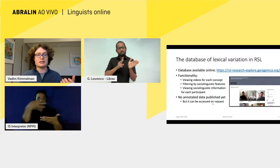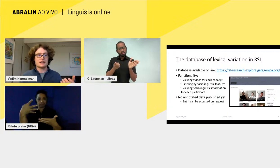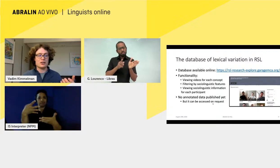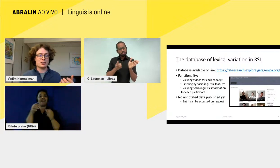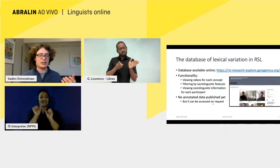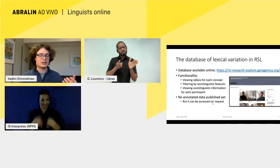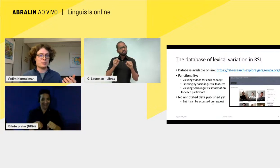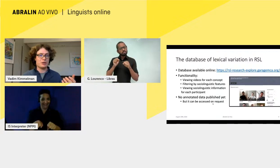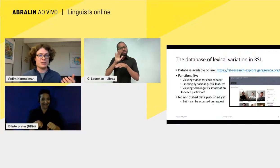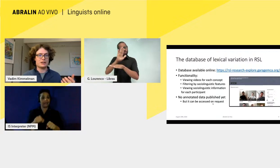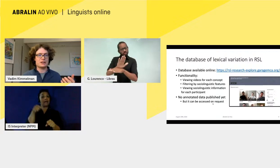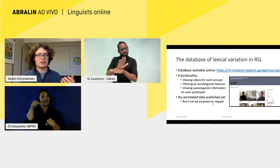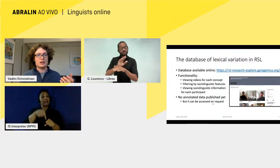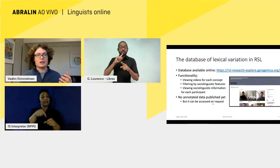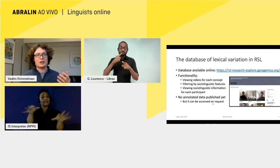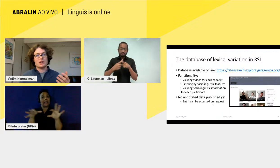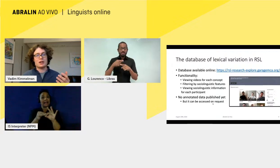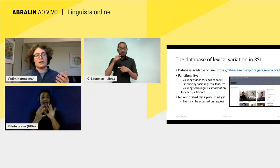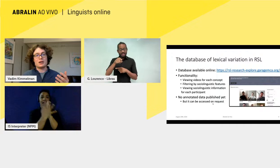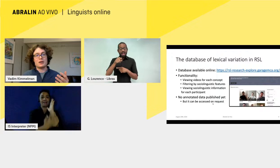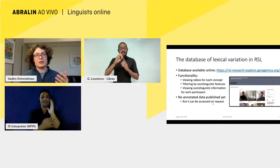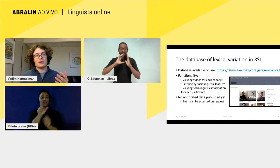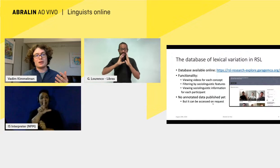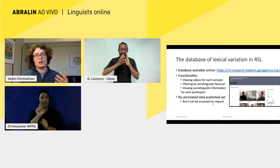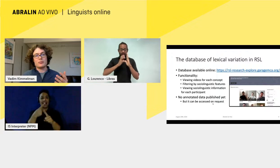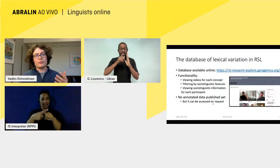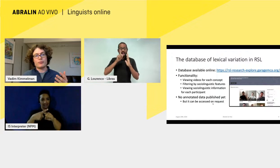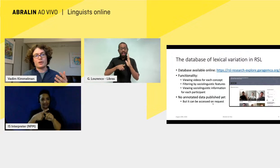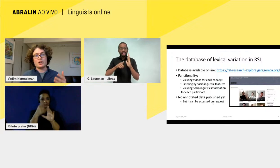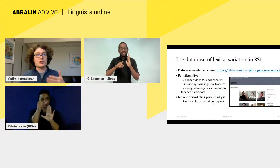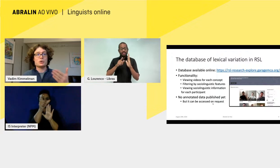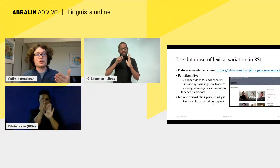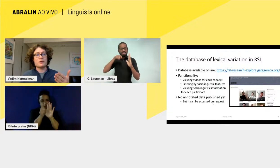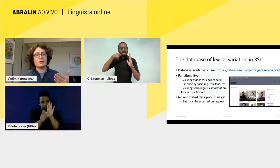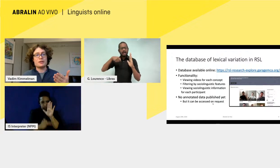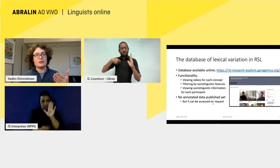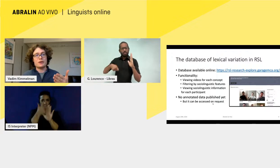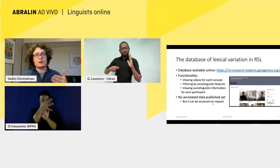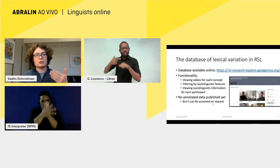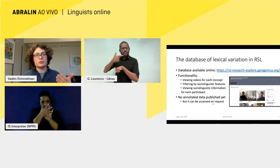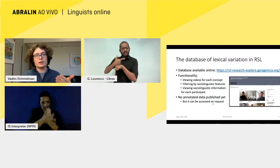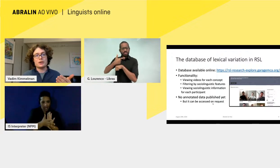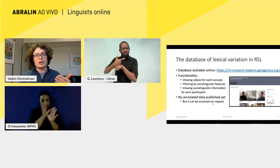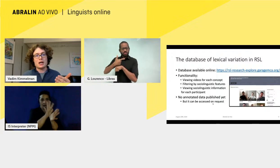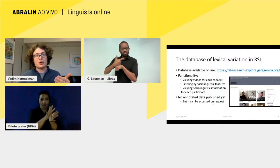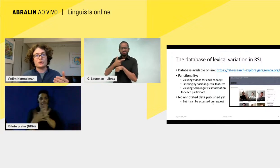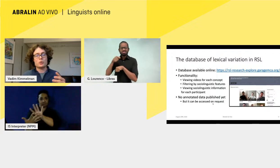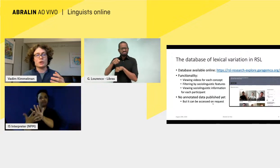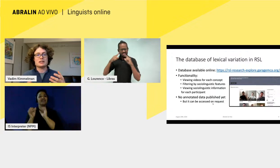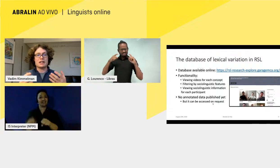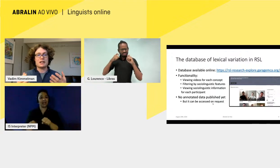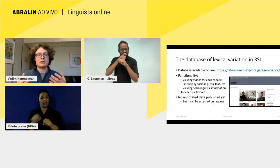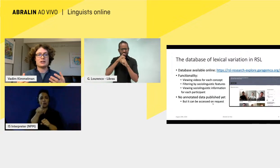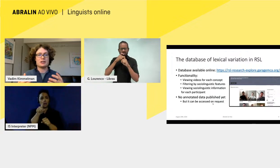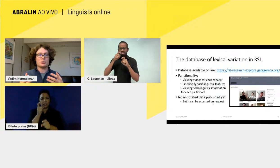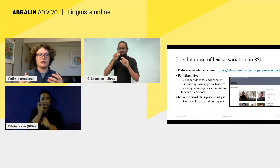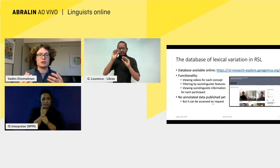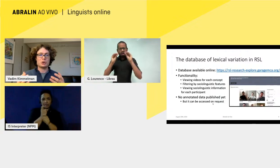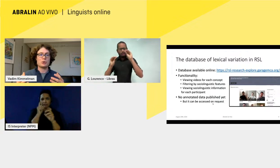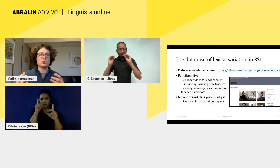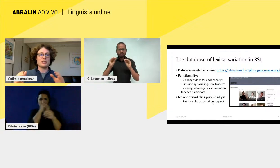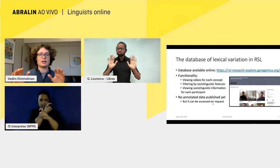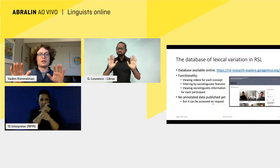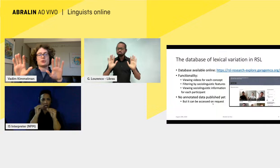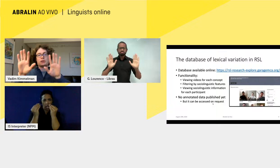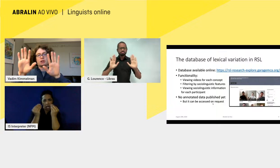is a lexical database, uh, uh, it is not very difficult to figure out what sign is